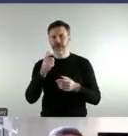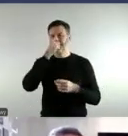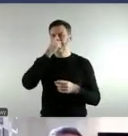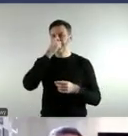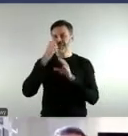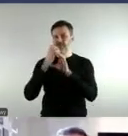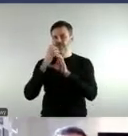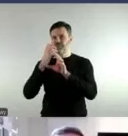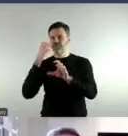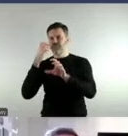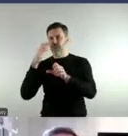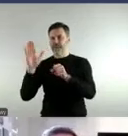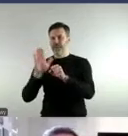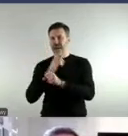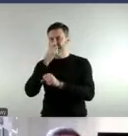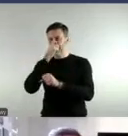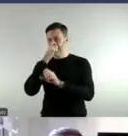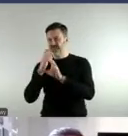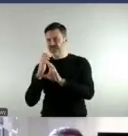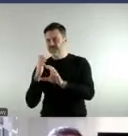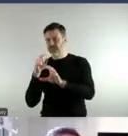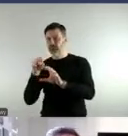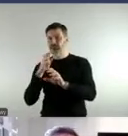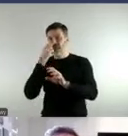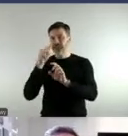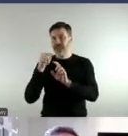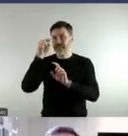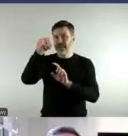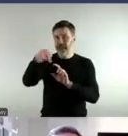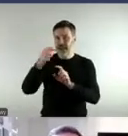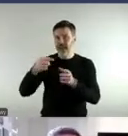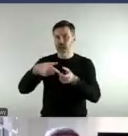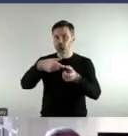have a full tank of